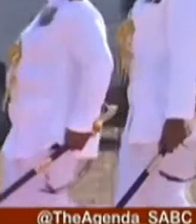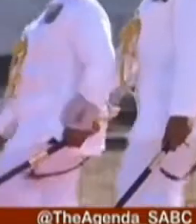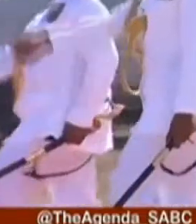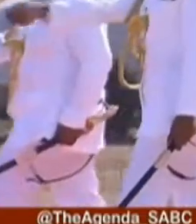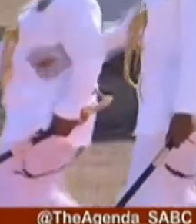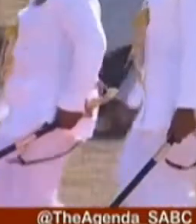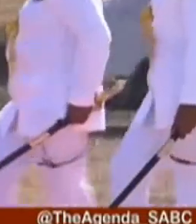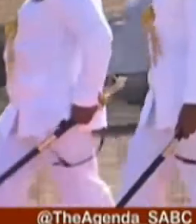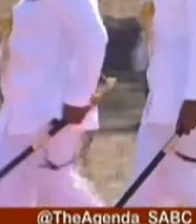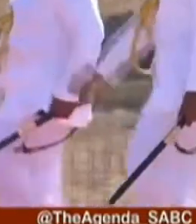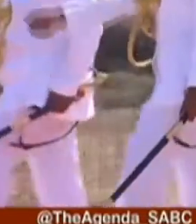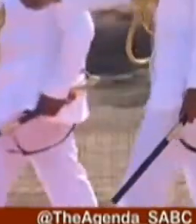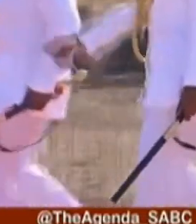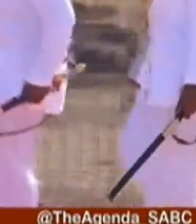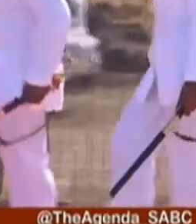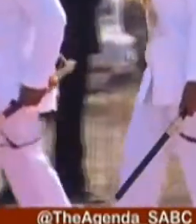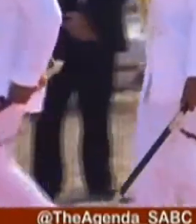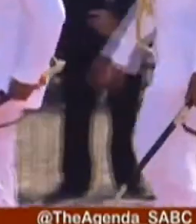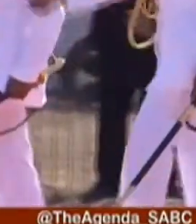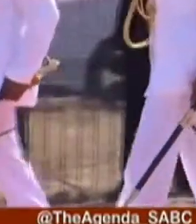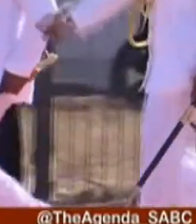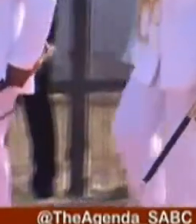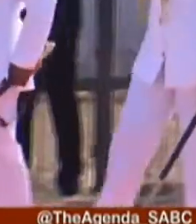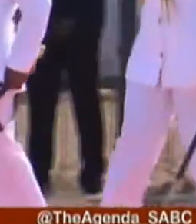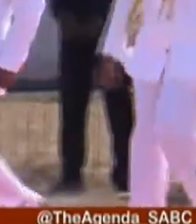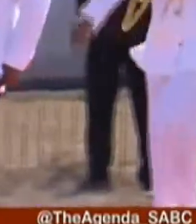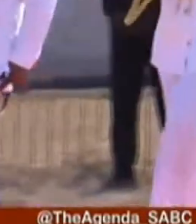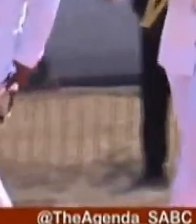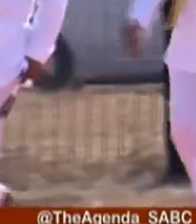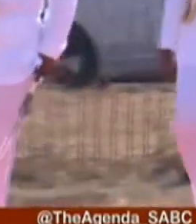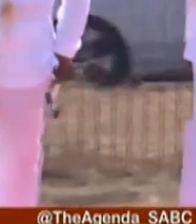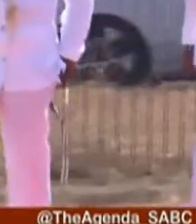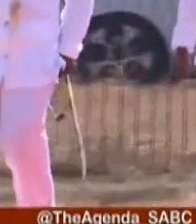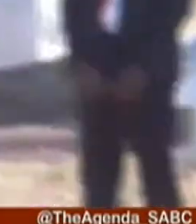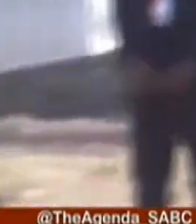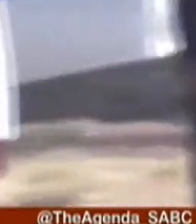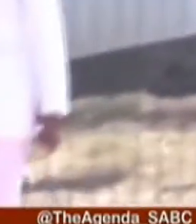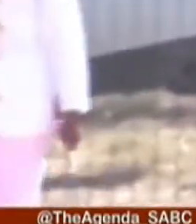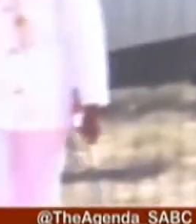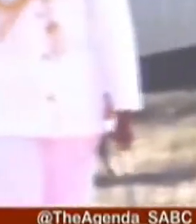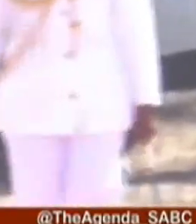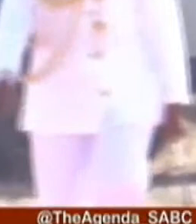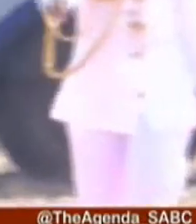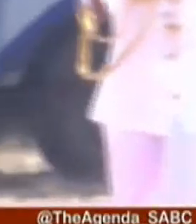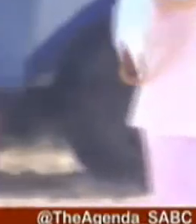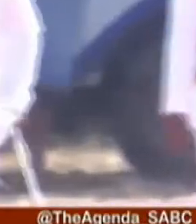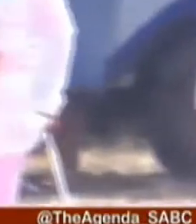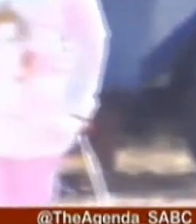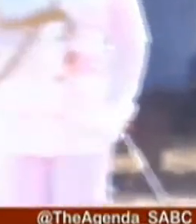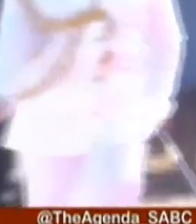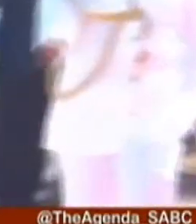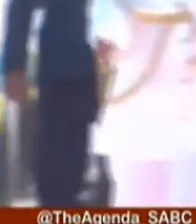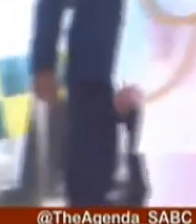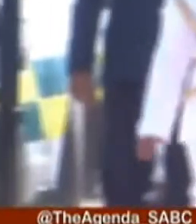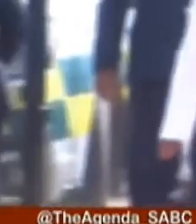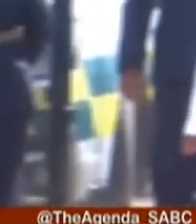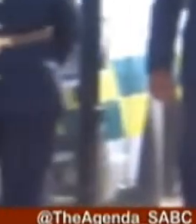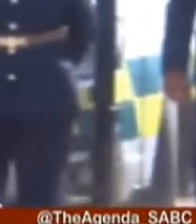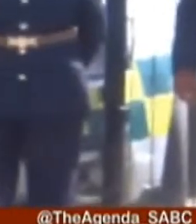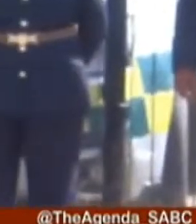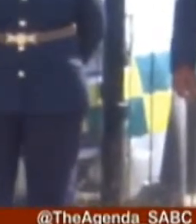there, thankfully not happening, but yeah, the end of that part of